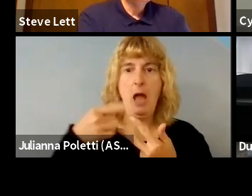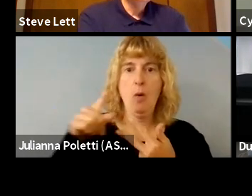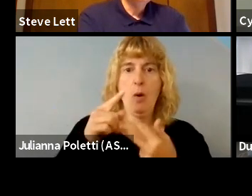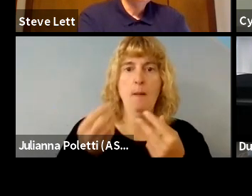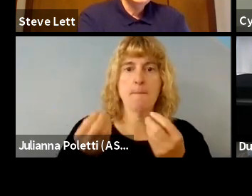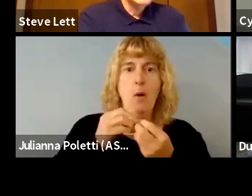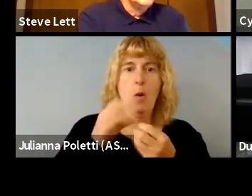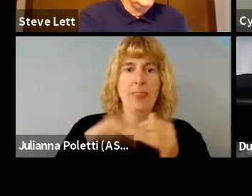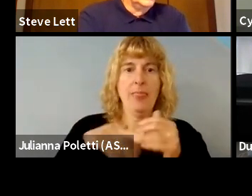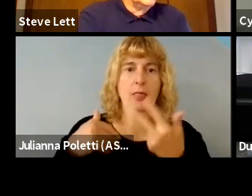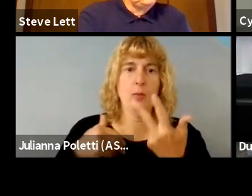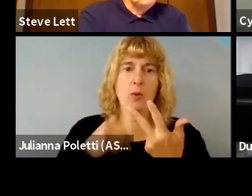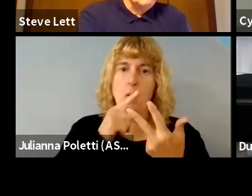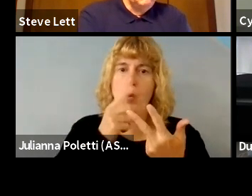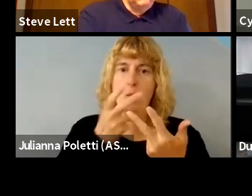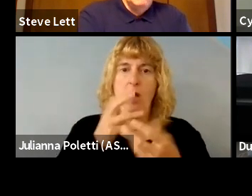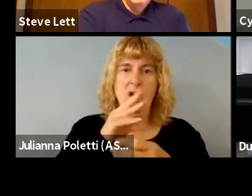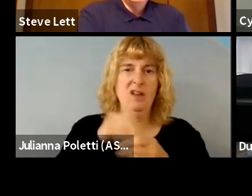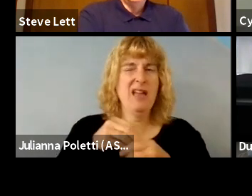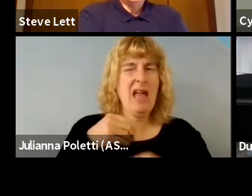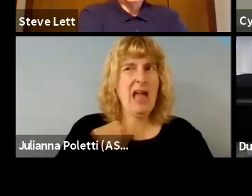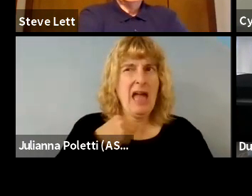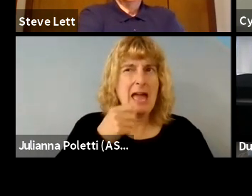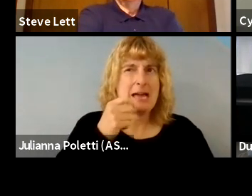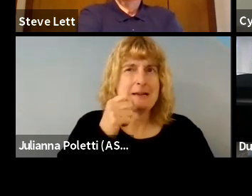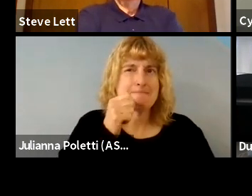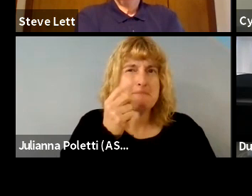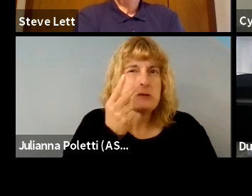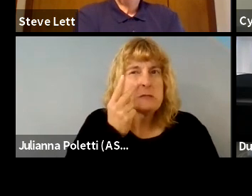in it. And I don't see why limiting it.